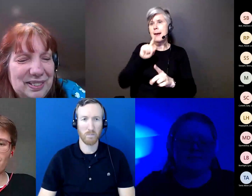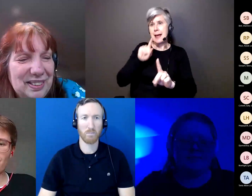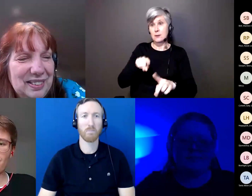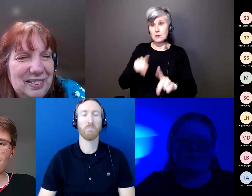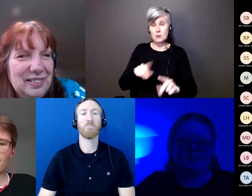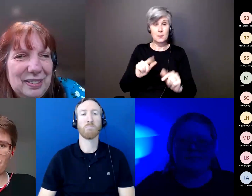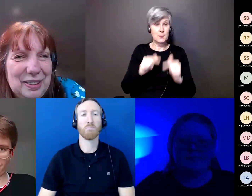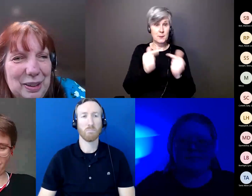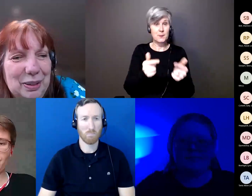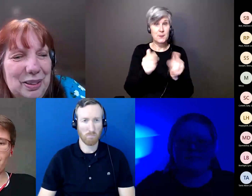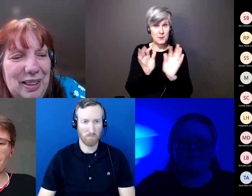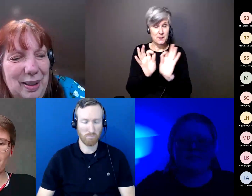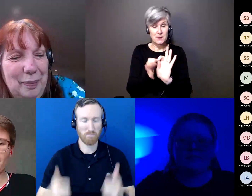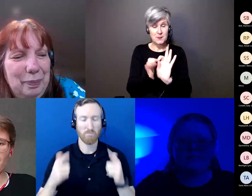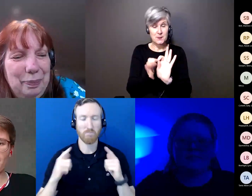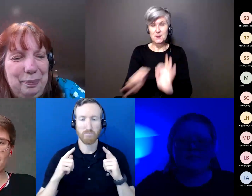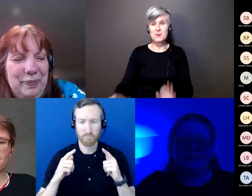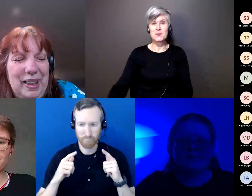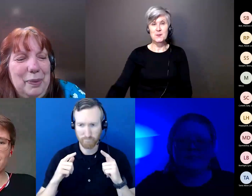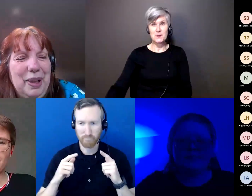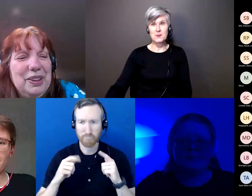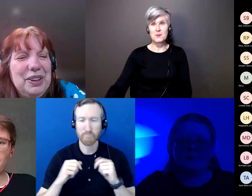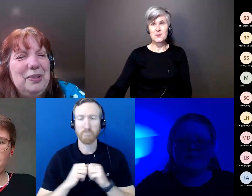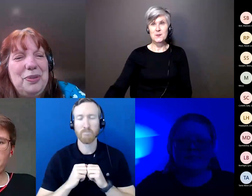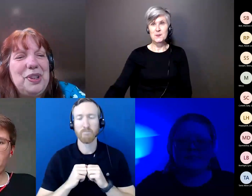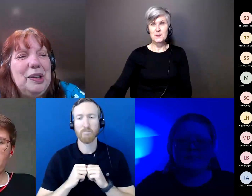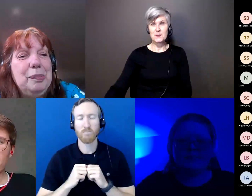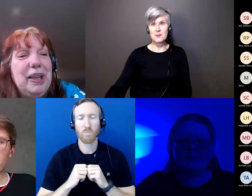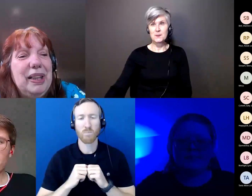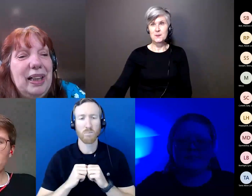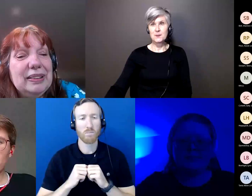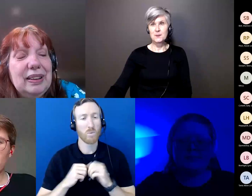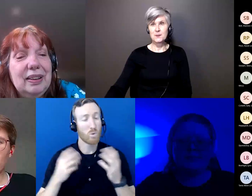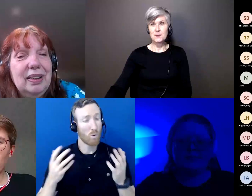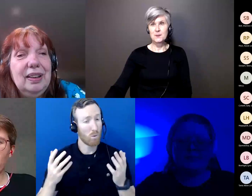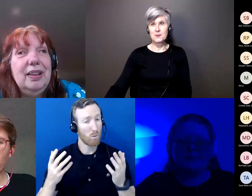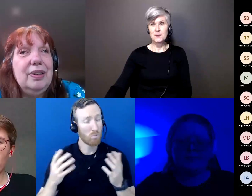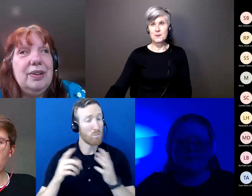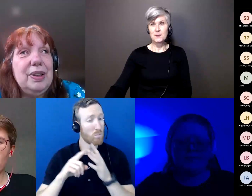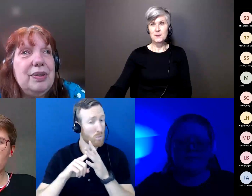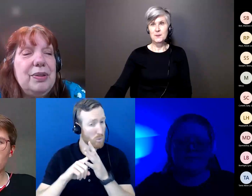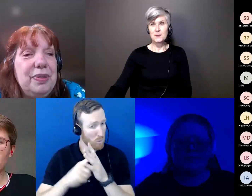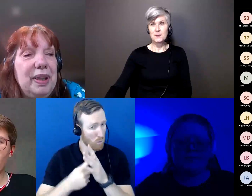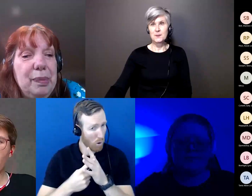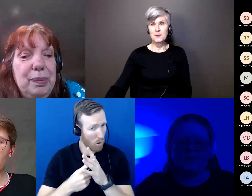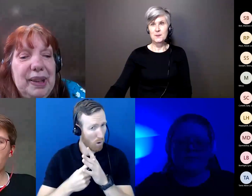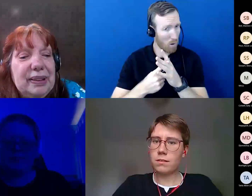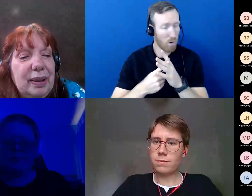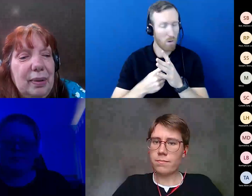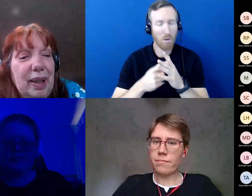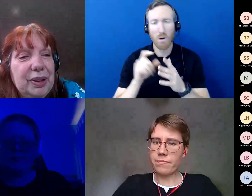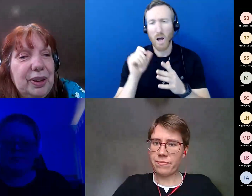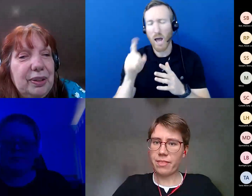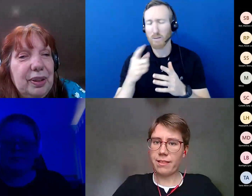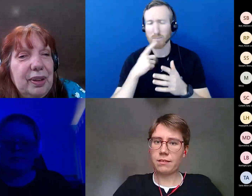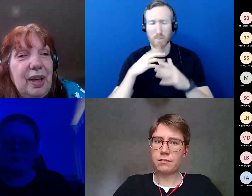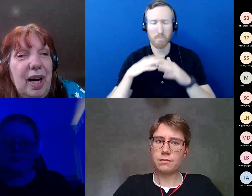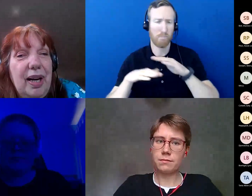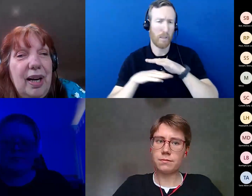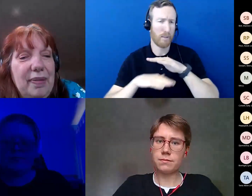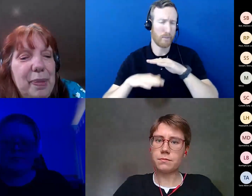us. So I want to start by asking the very basic